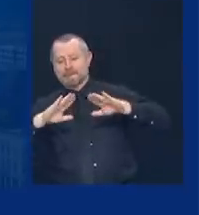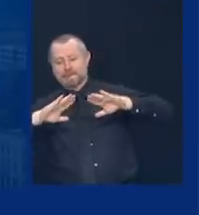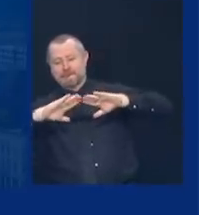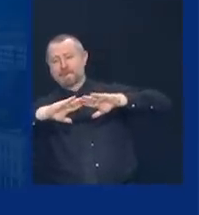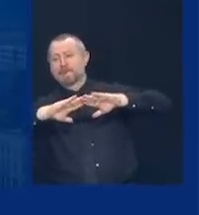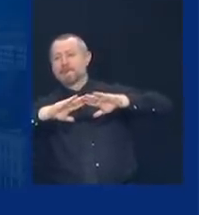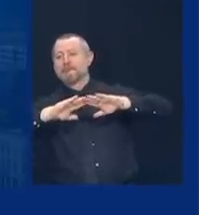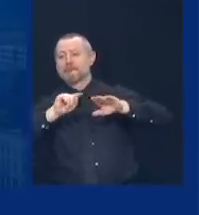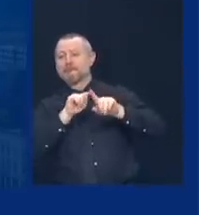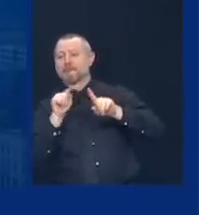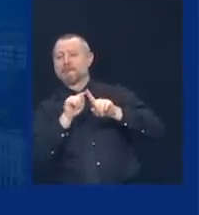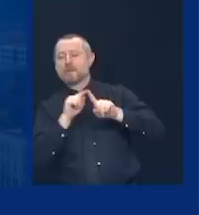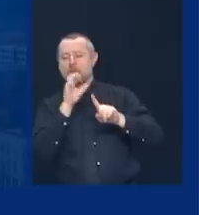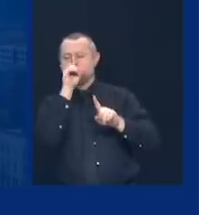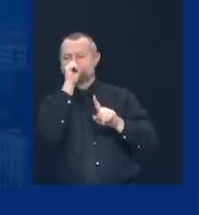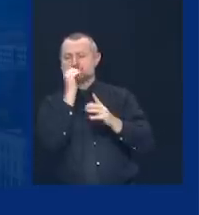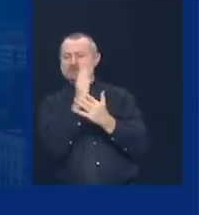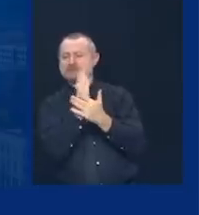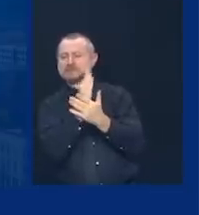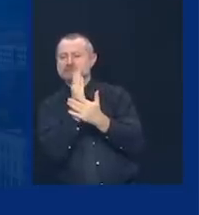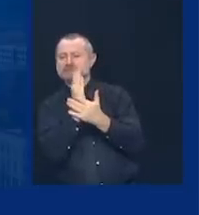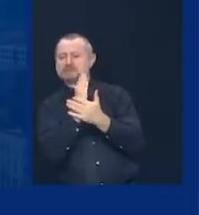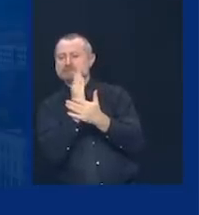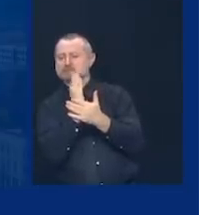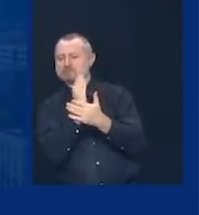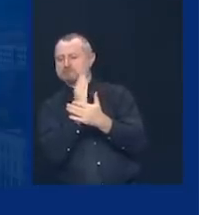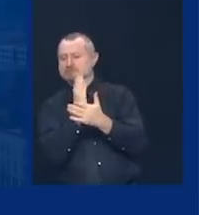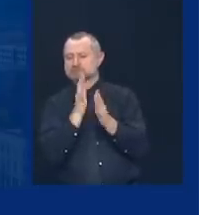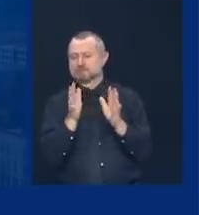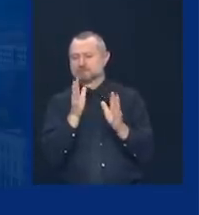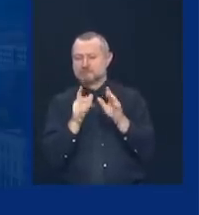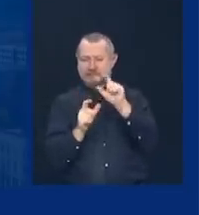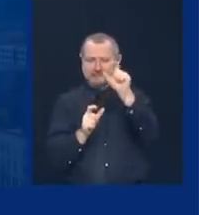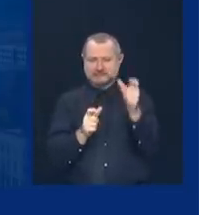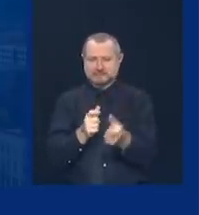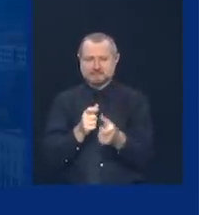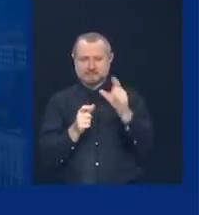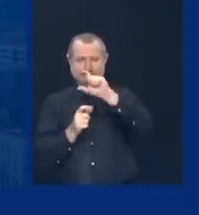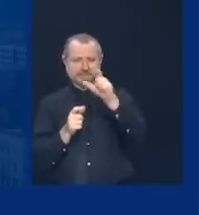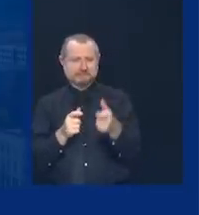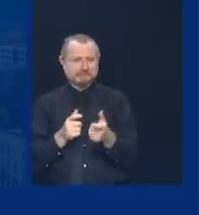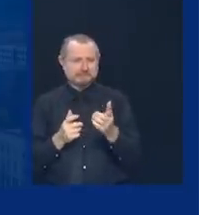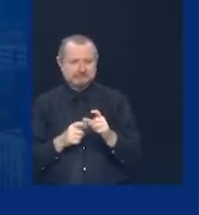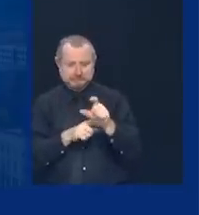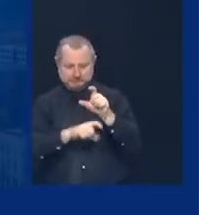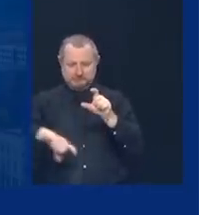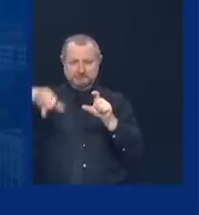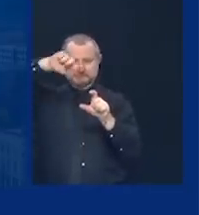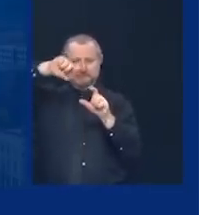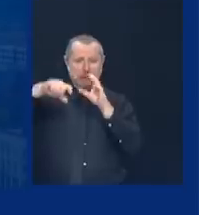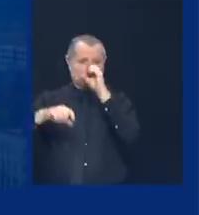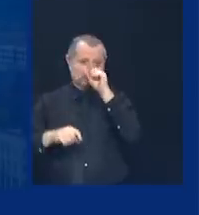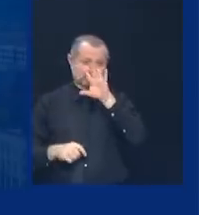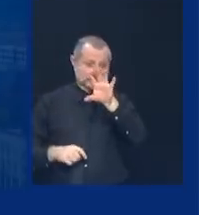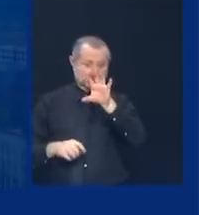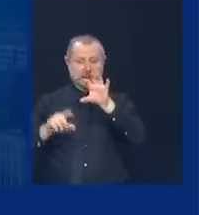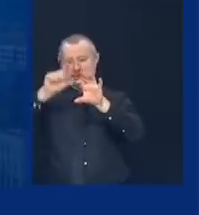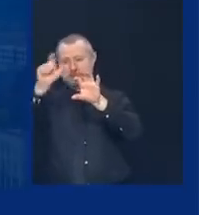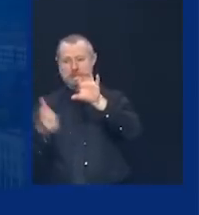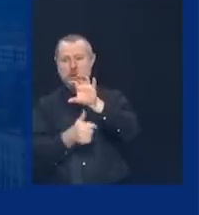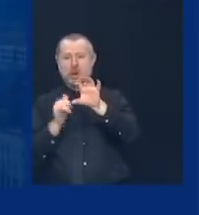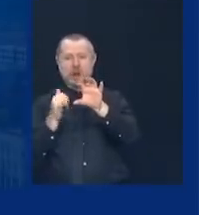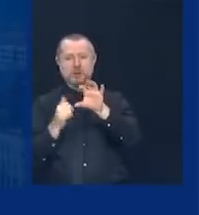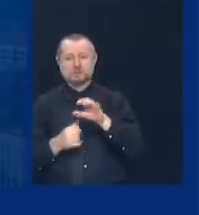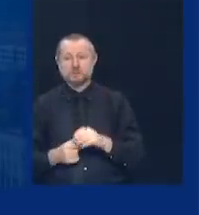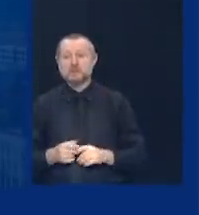And on the right is the part of Erie that goes to orange. That's Buffalo and the surrounding